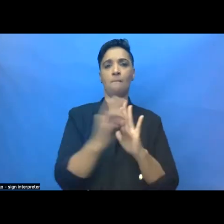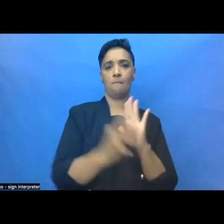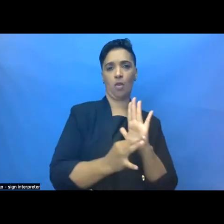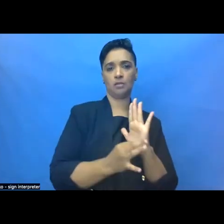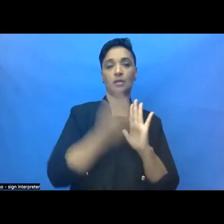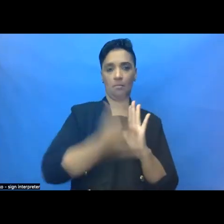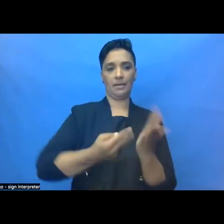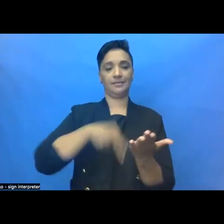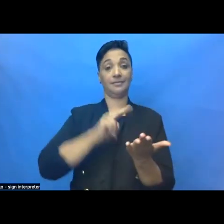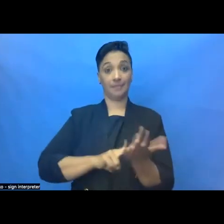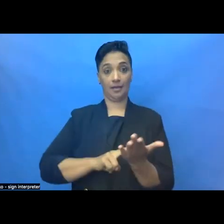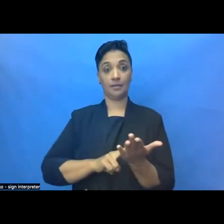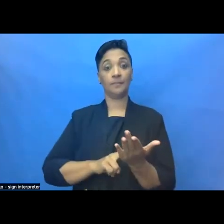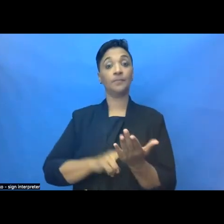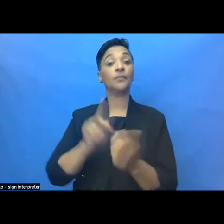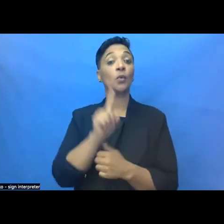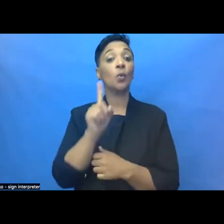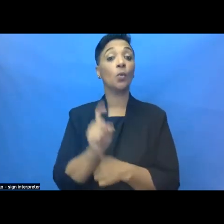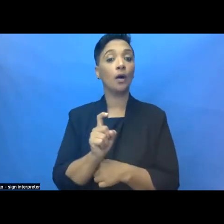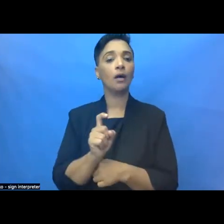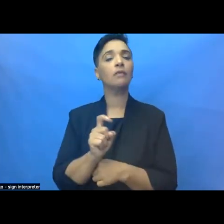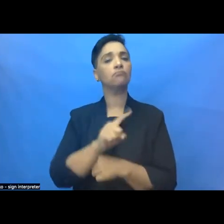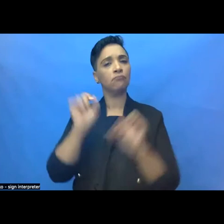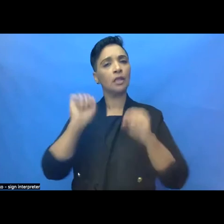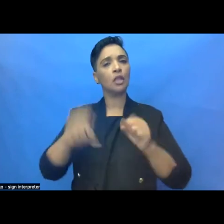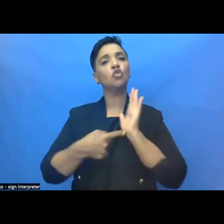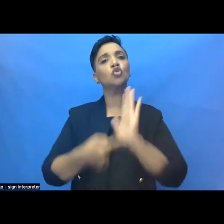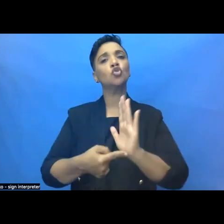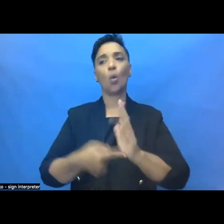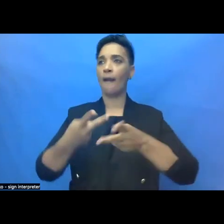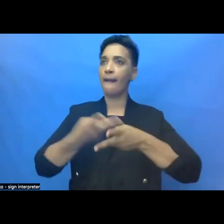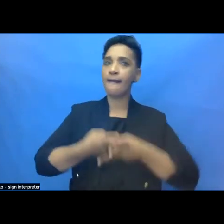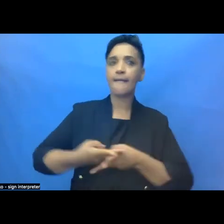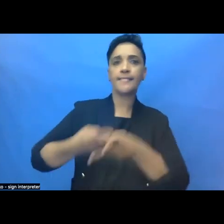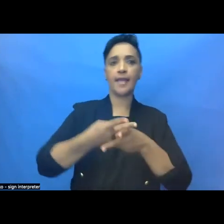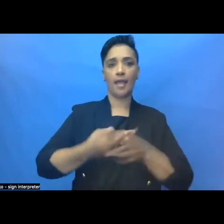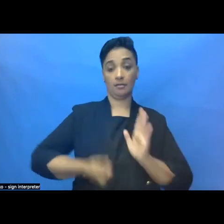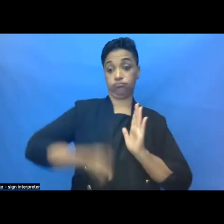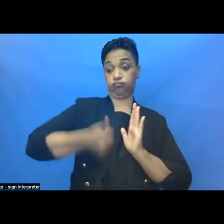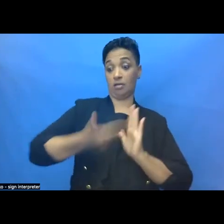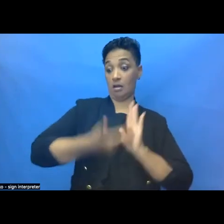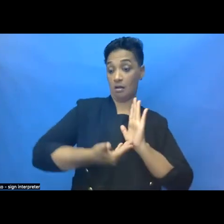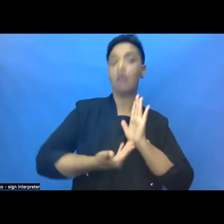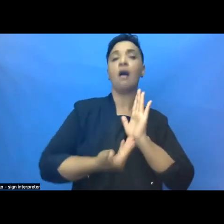underlining family form of care of these children.